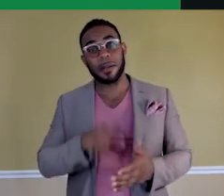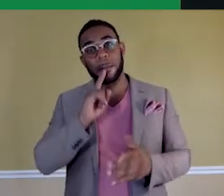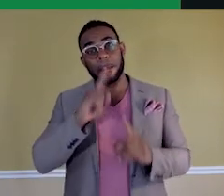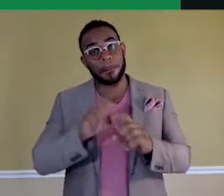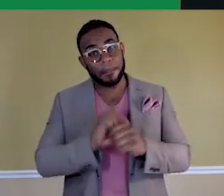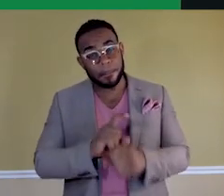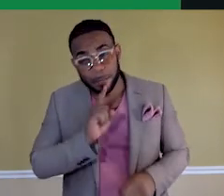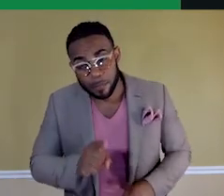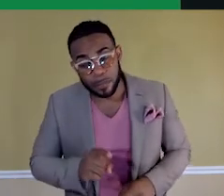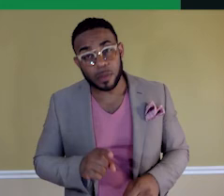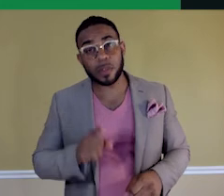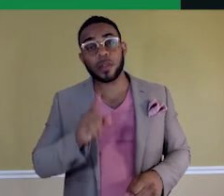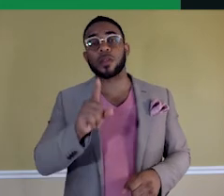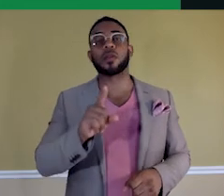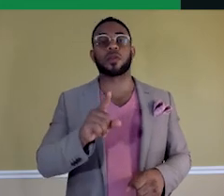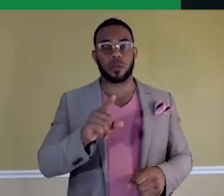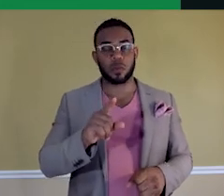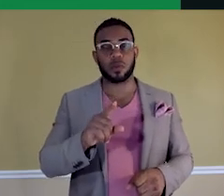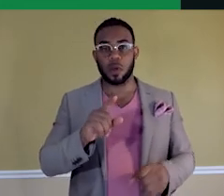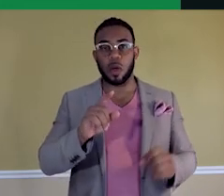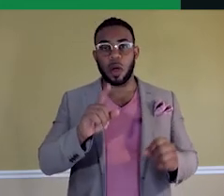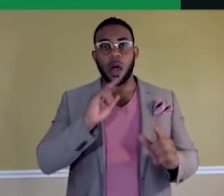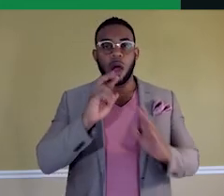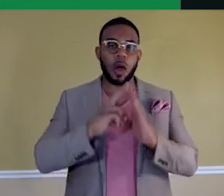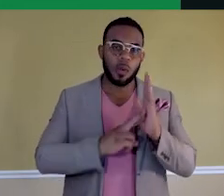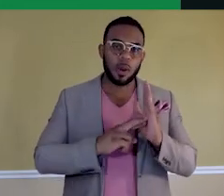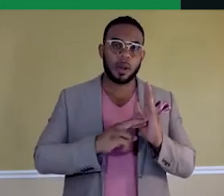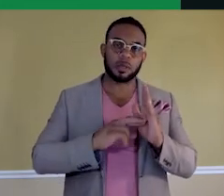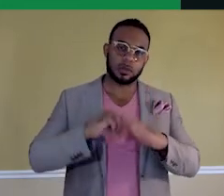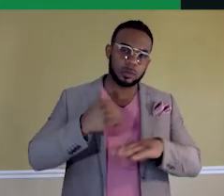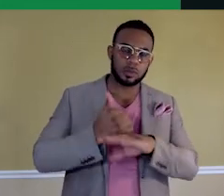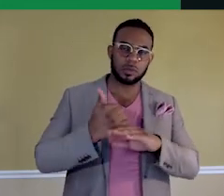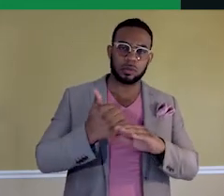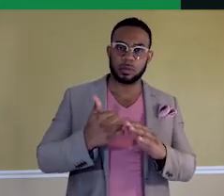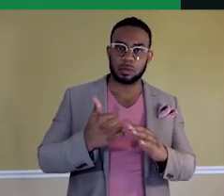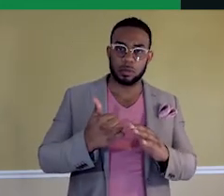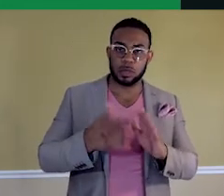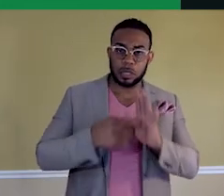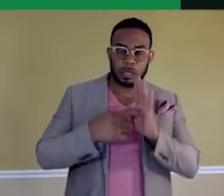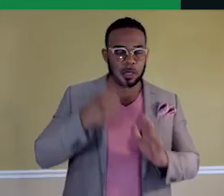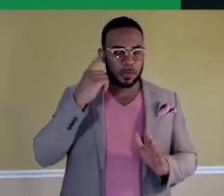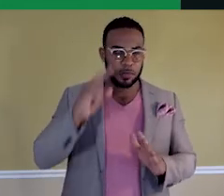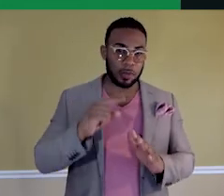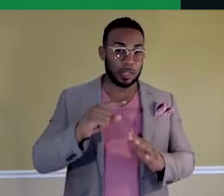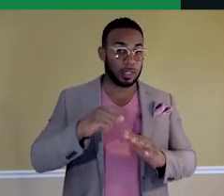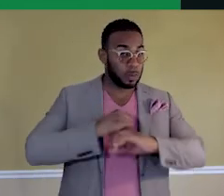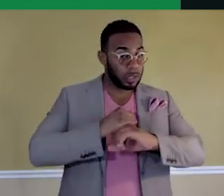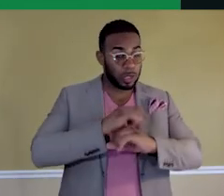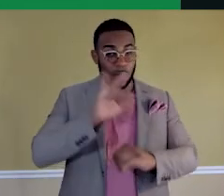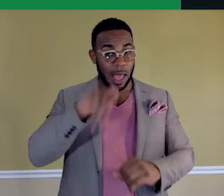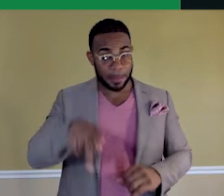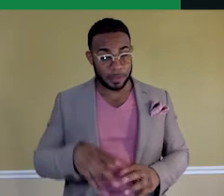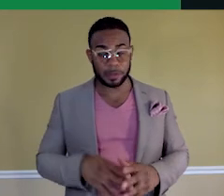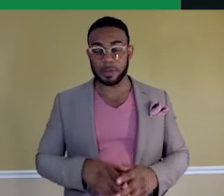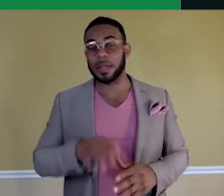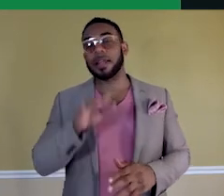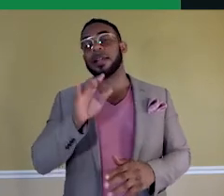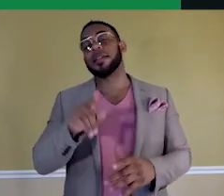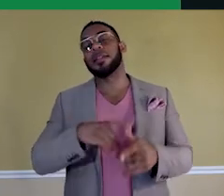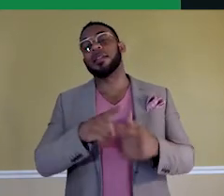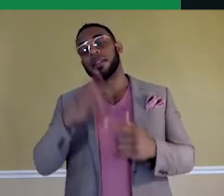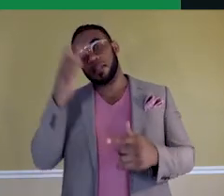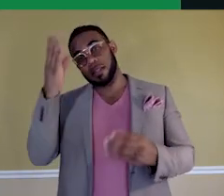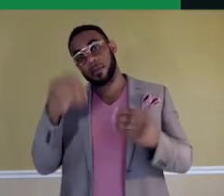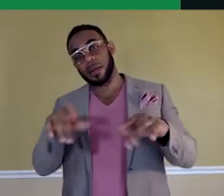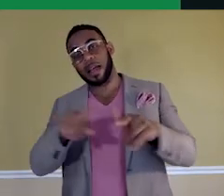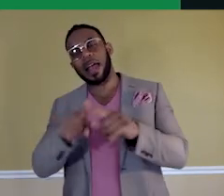is to ensure that their intellectual property, the best way to do this is to ensure they protect their IP, that is their intellectual